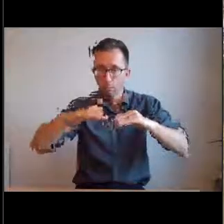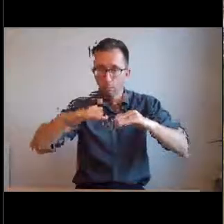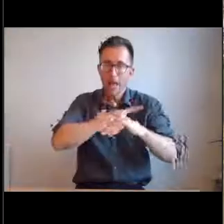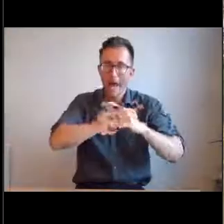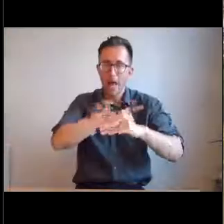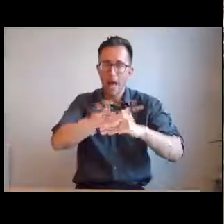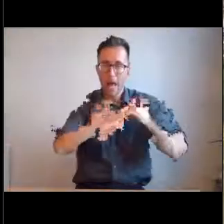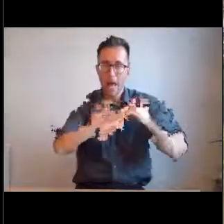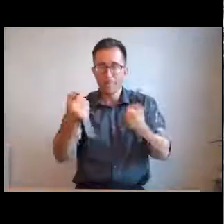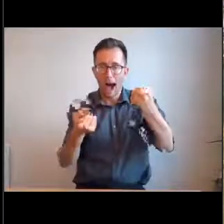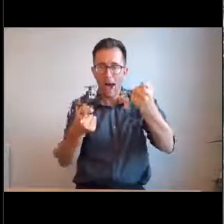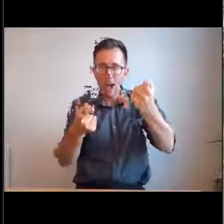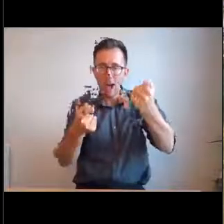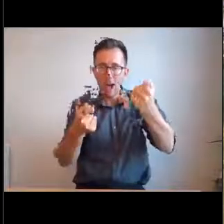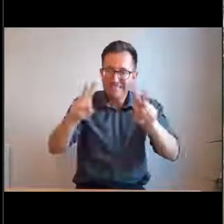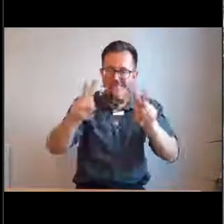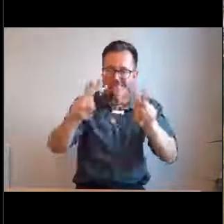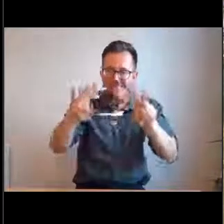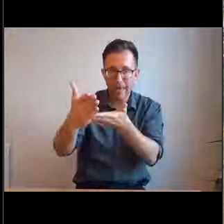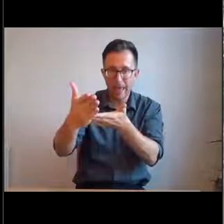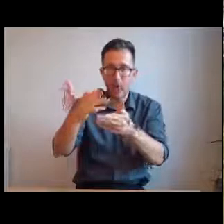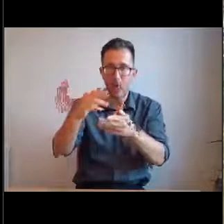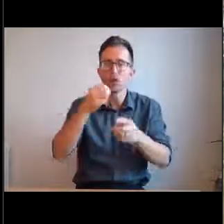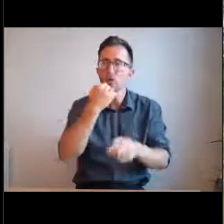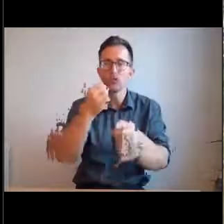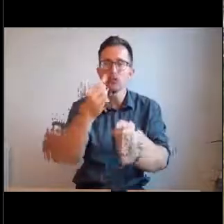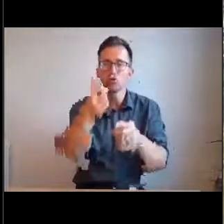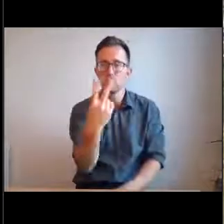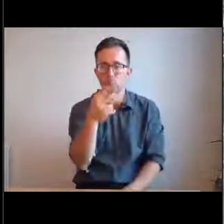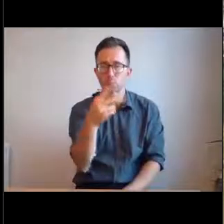number 2 on the image.